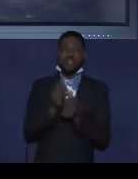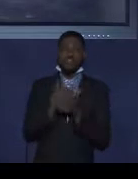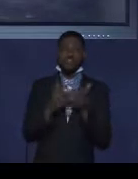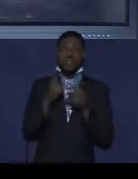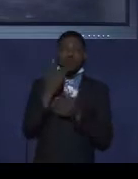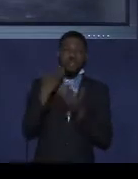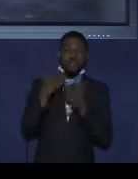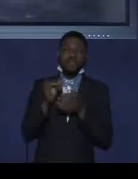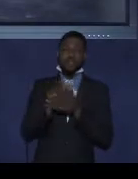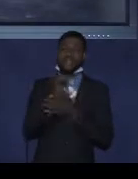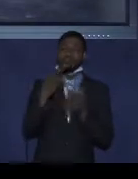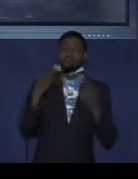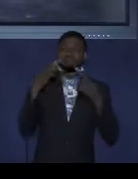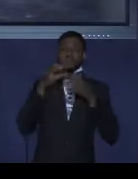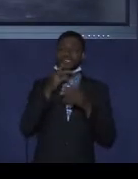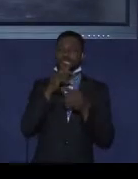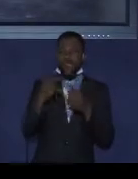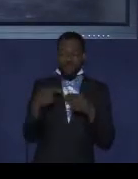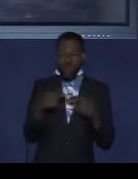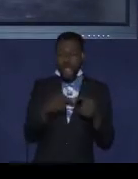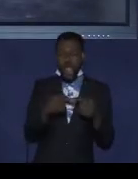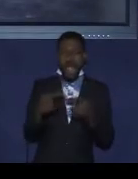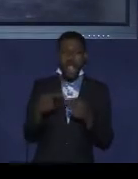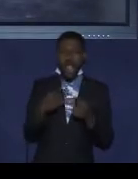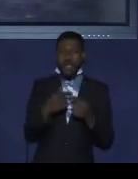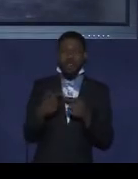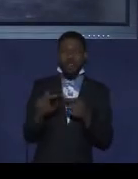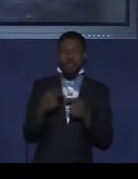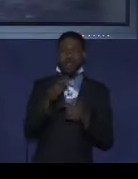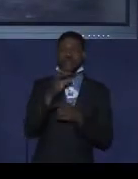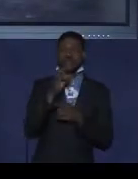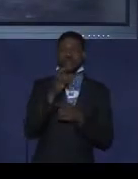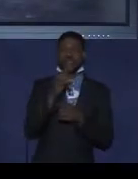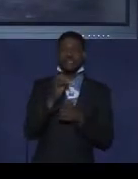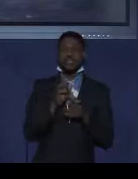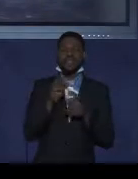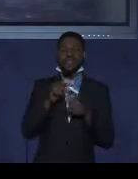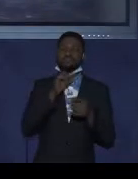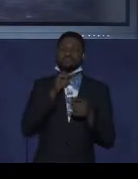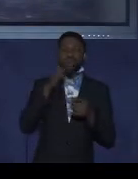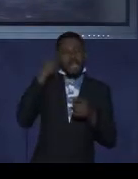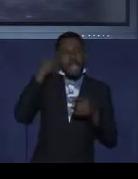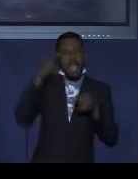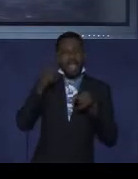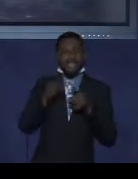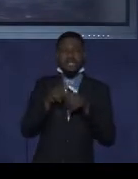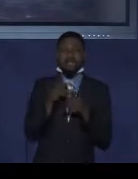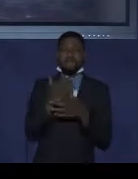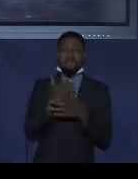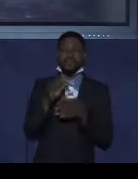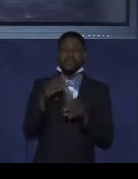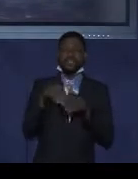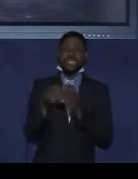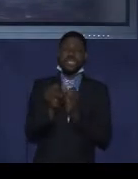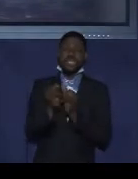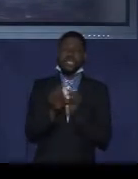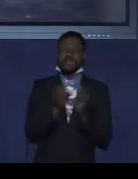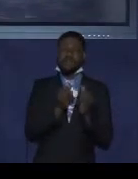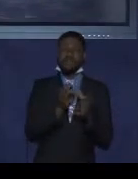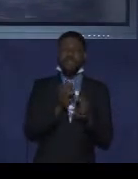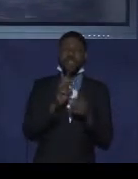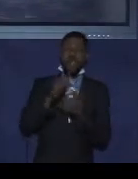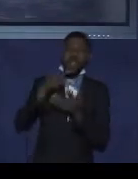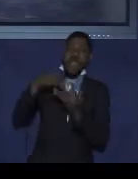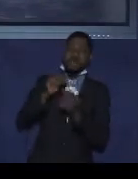about conflict. It's a quarrel, contest, or disagreement between individuals